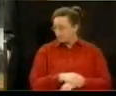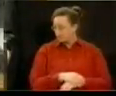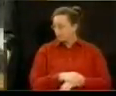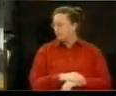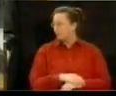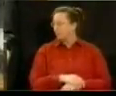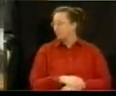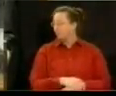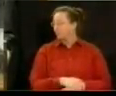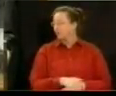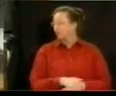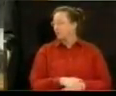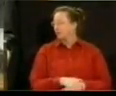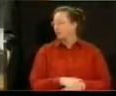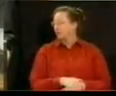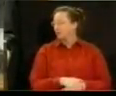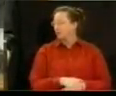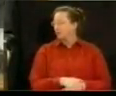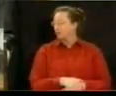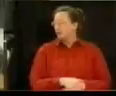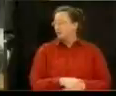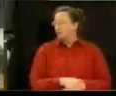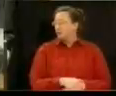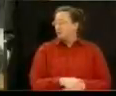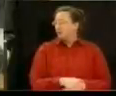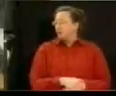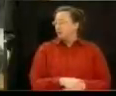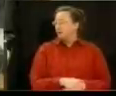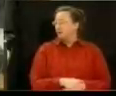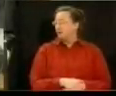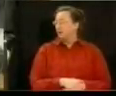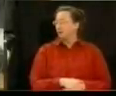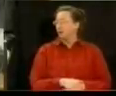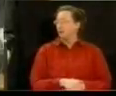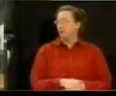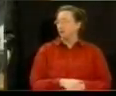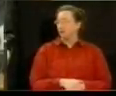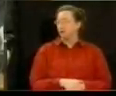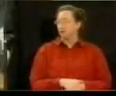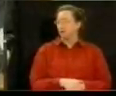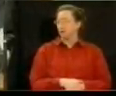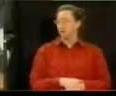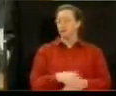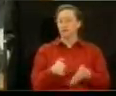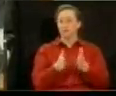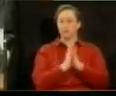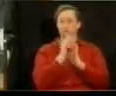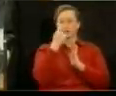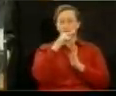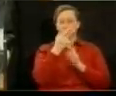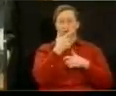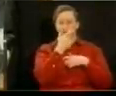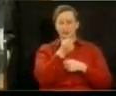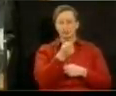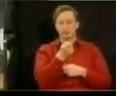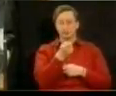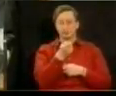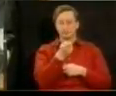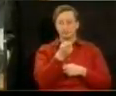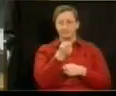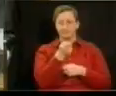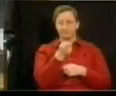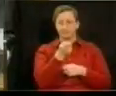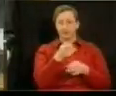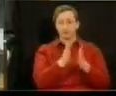here. Just to put some dates there, I put as a request for interest. Let's affirm that request for interest